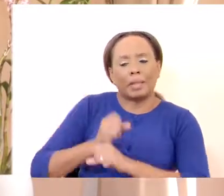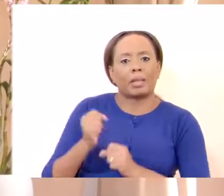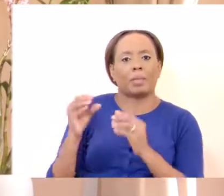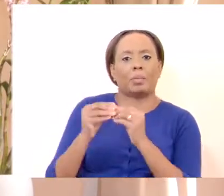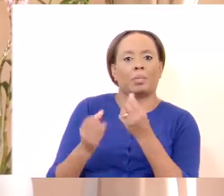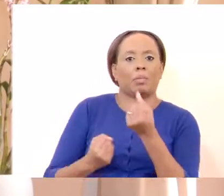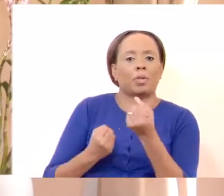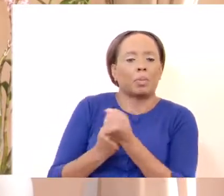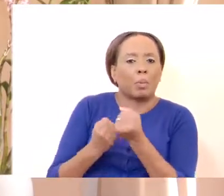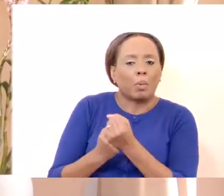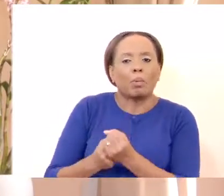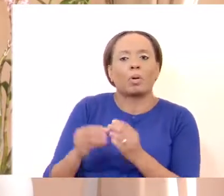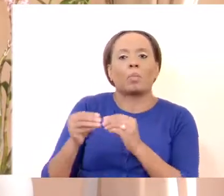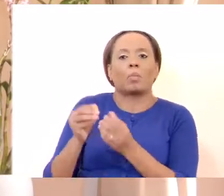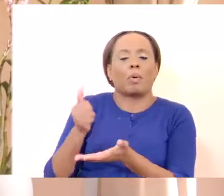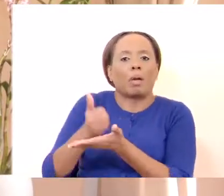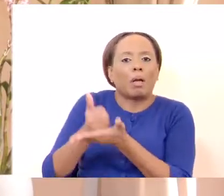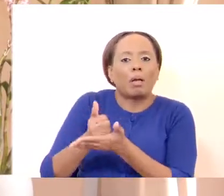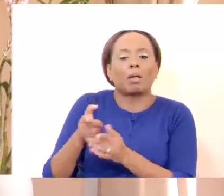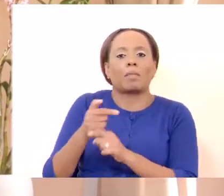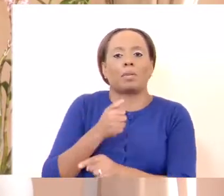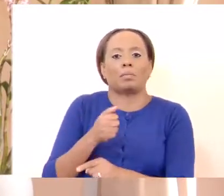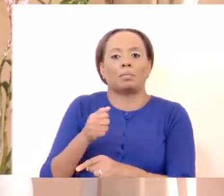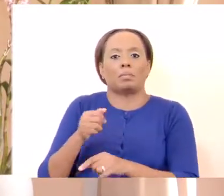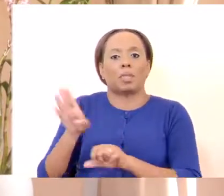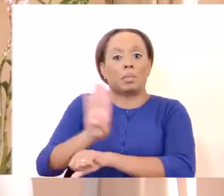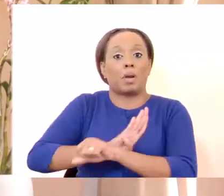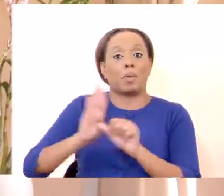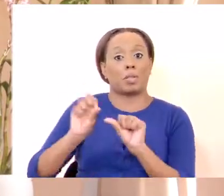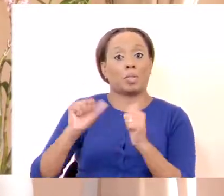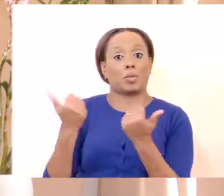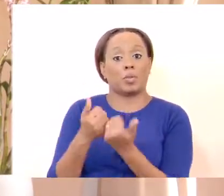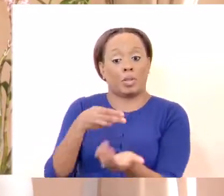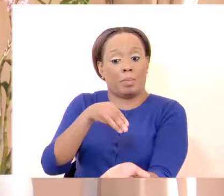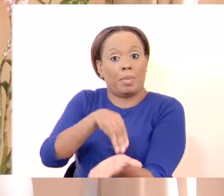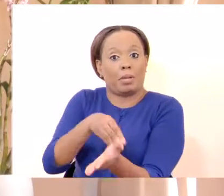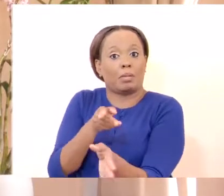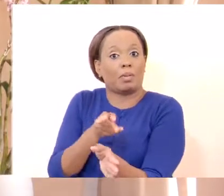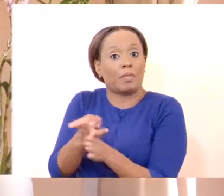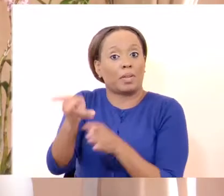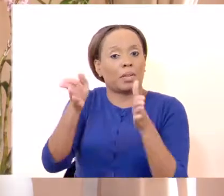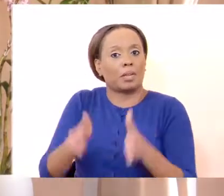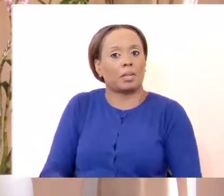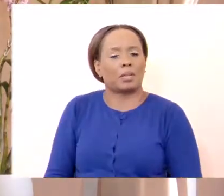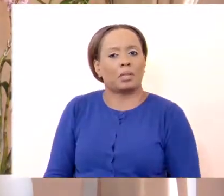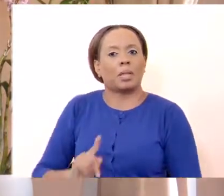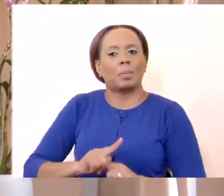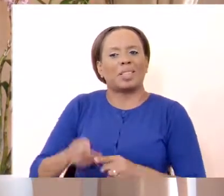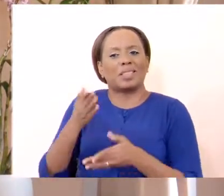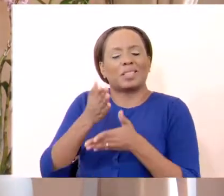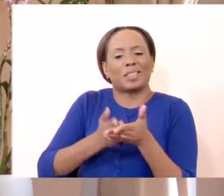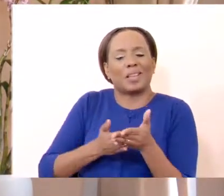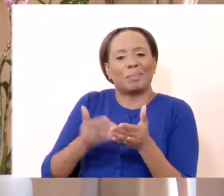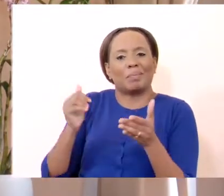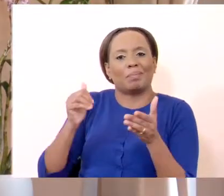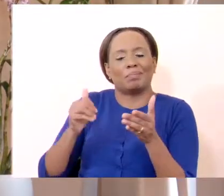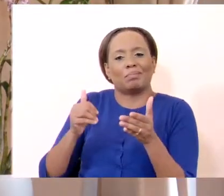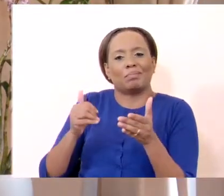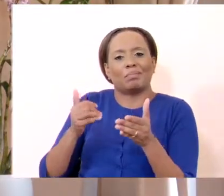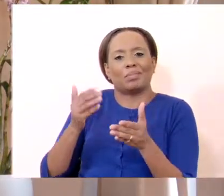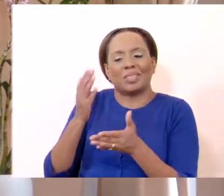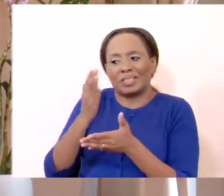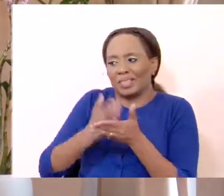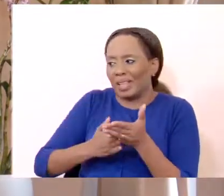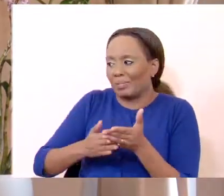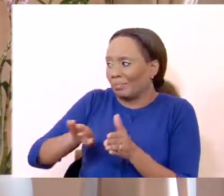BAM, BNA and so on, but we have had to curtail some activities, some as a